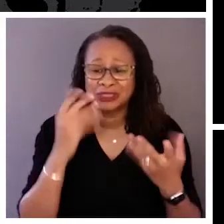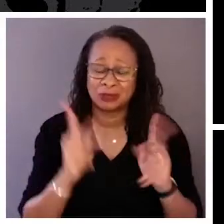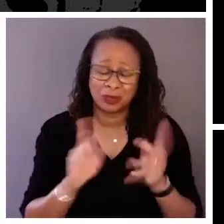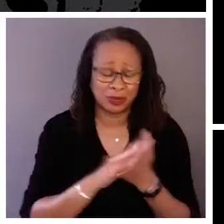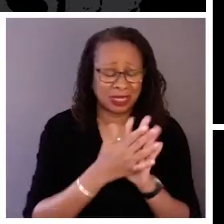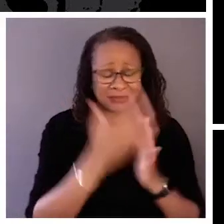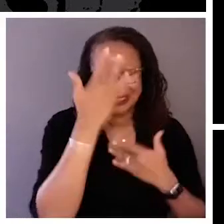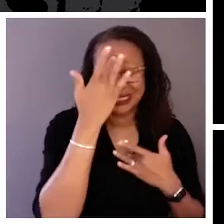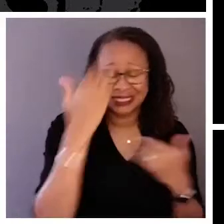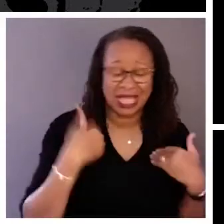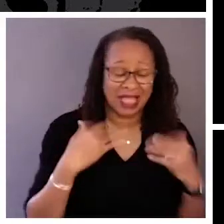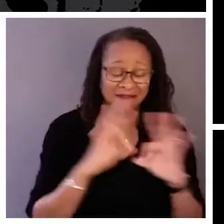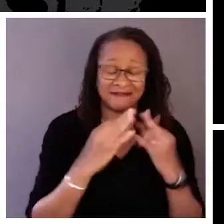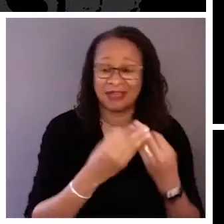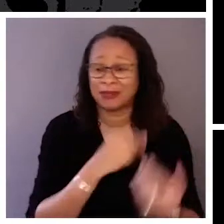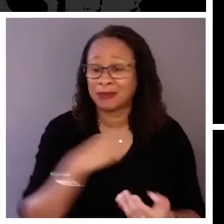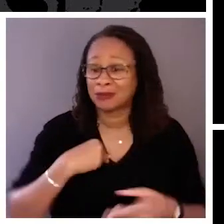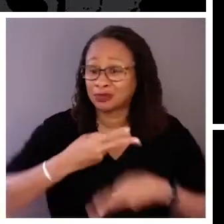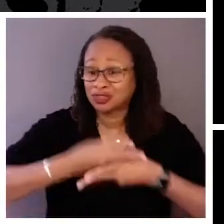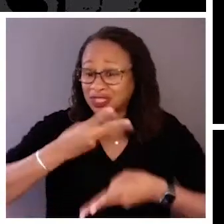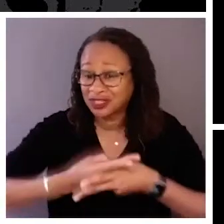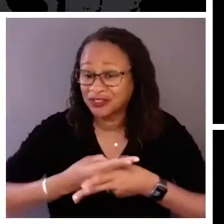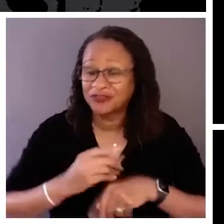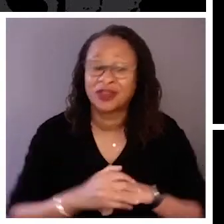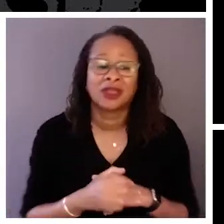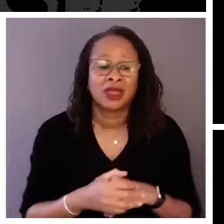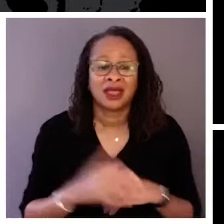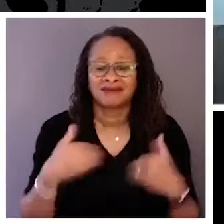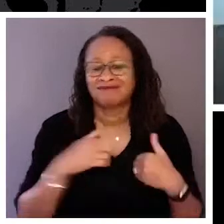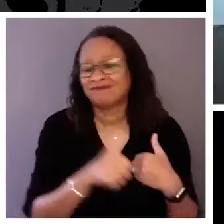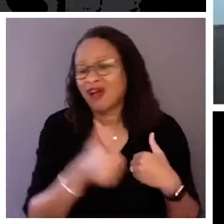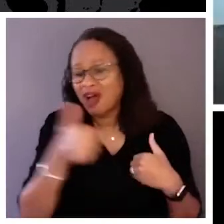family members to take care of, they have other